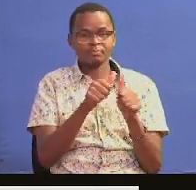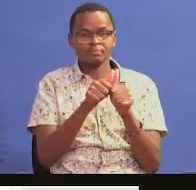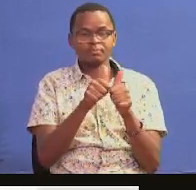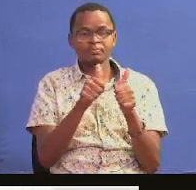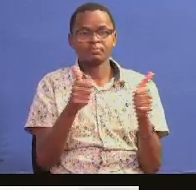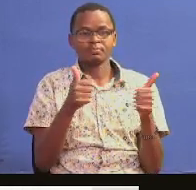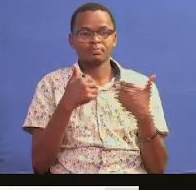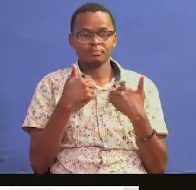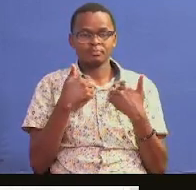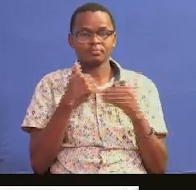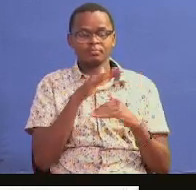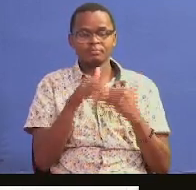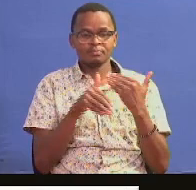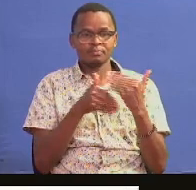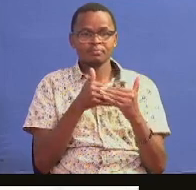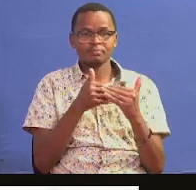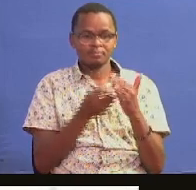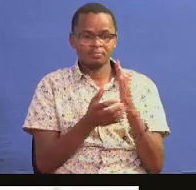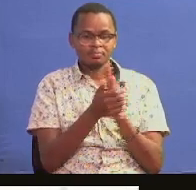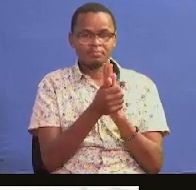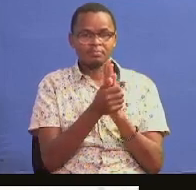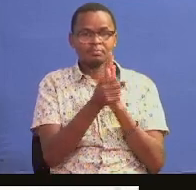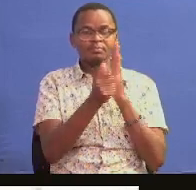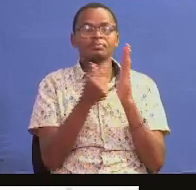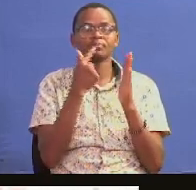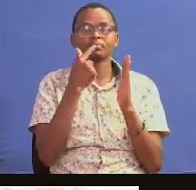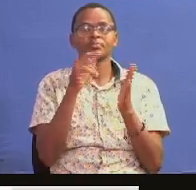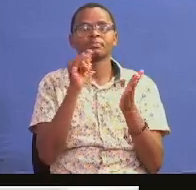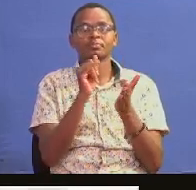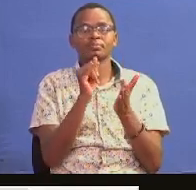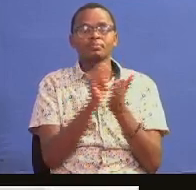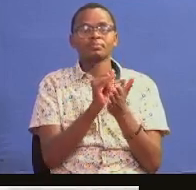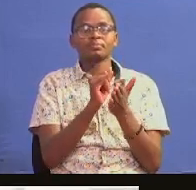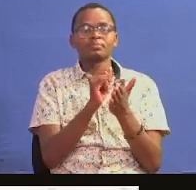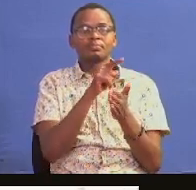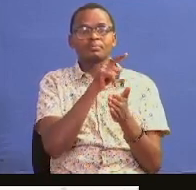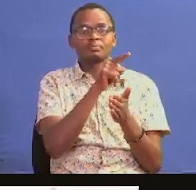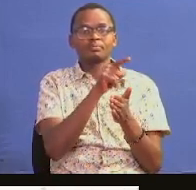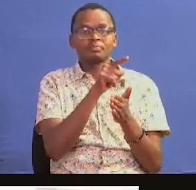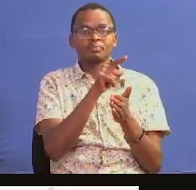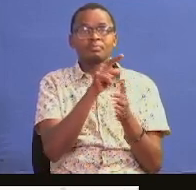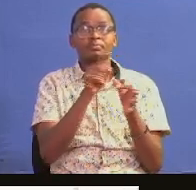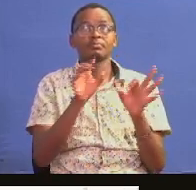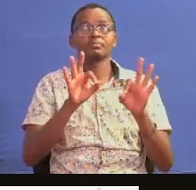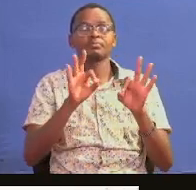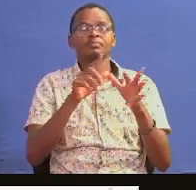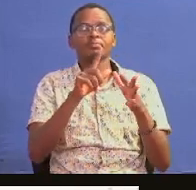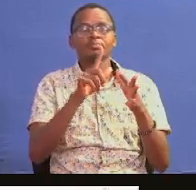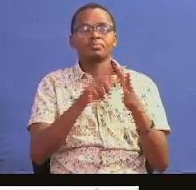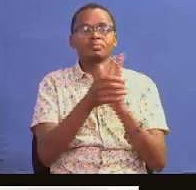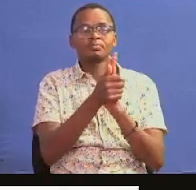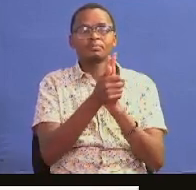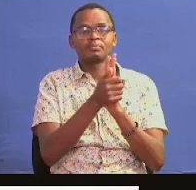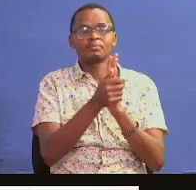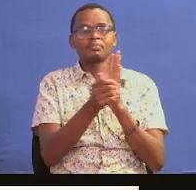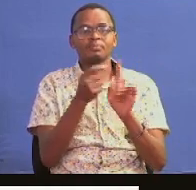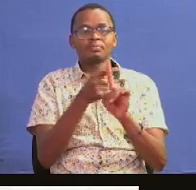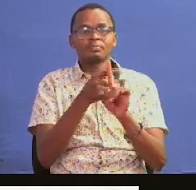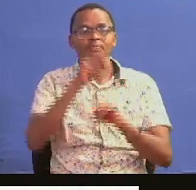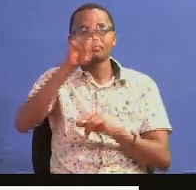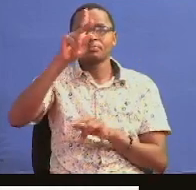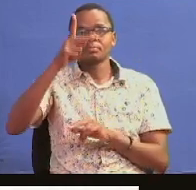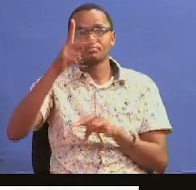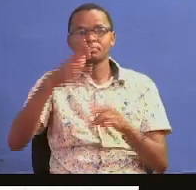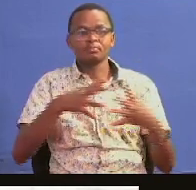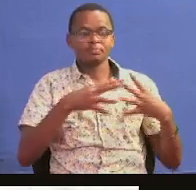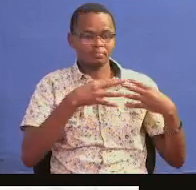they are well, they have all the clinical skills needed, so that that picture painted out there by the skilled nurse coming from